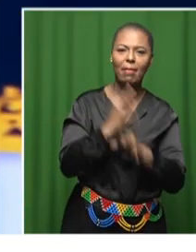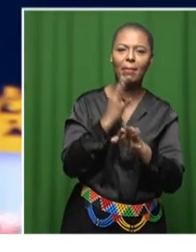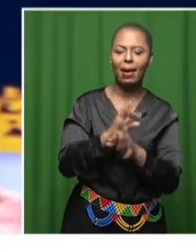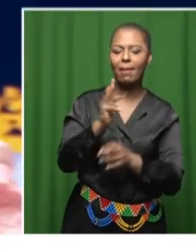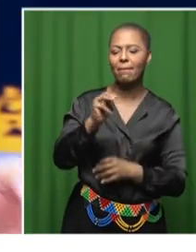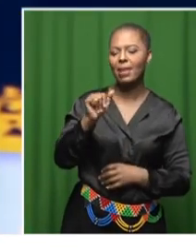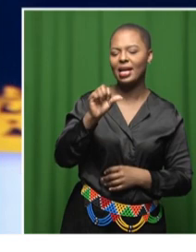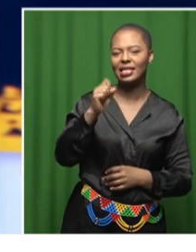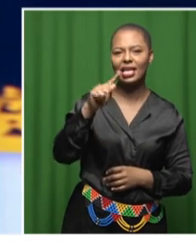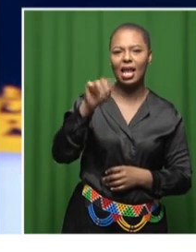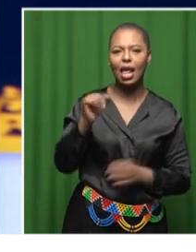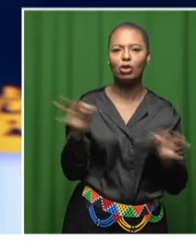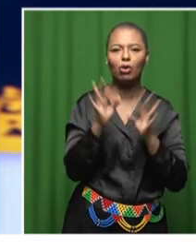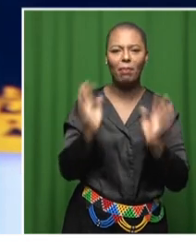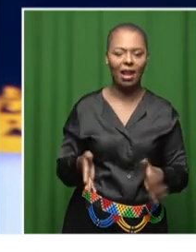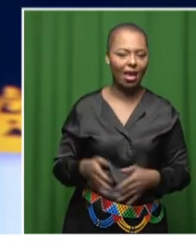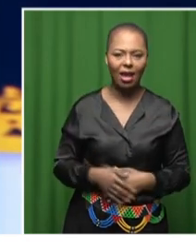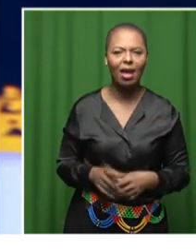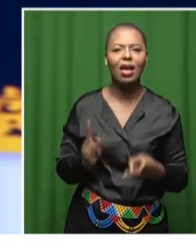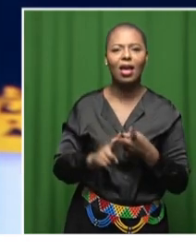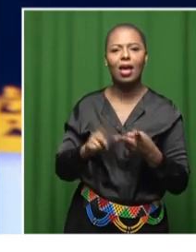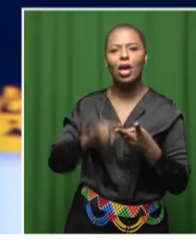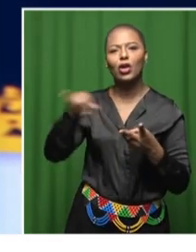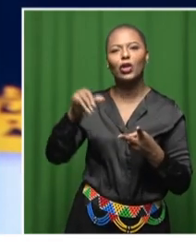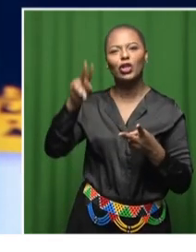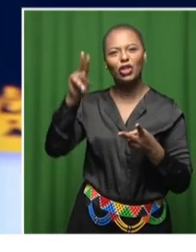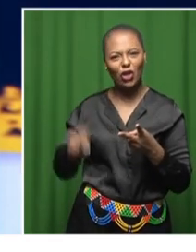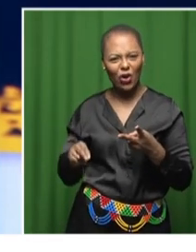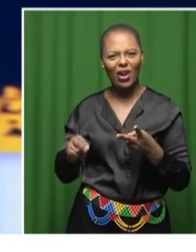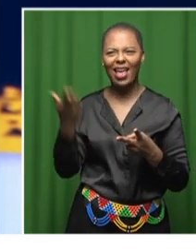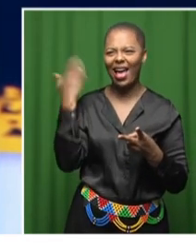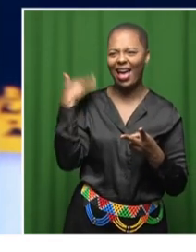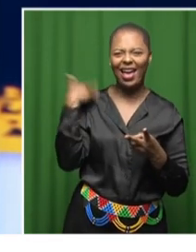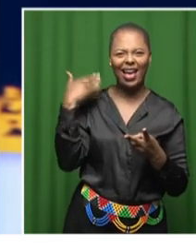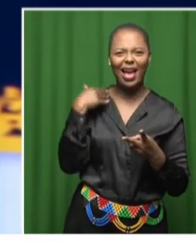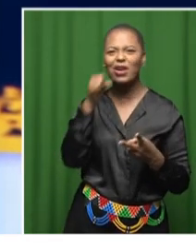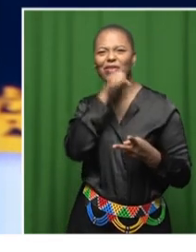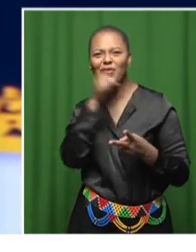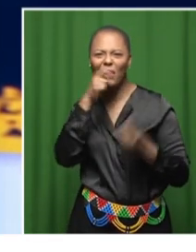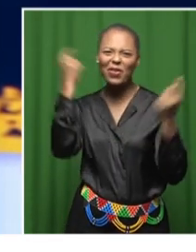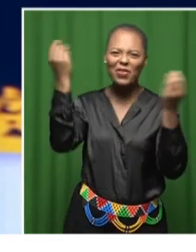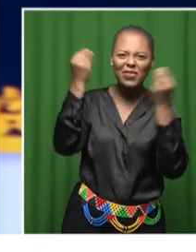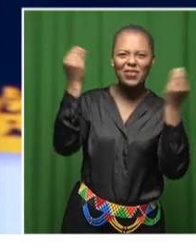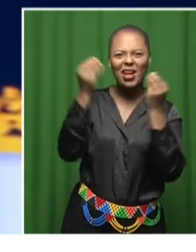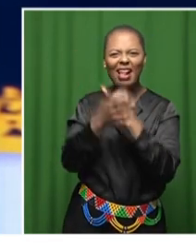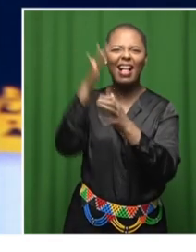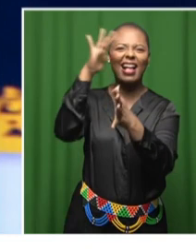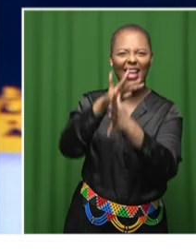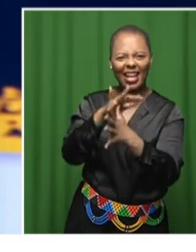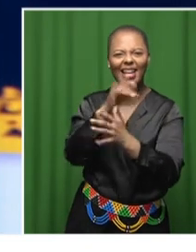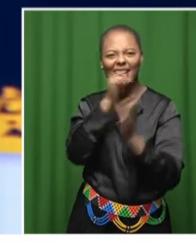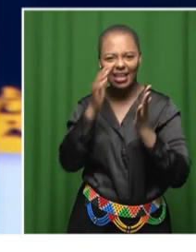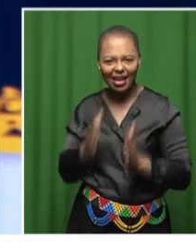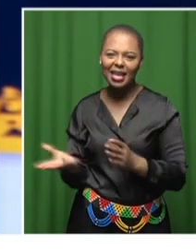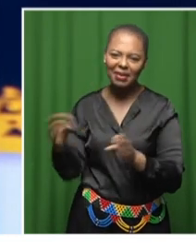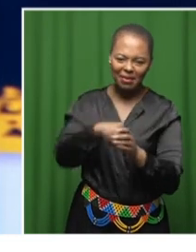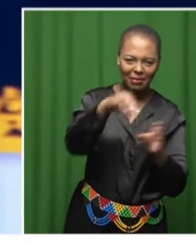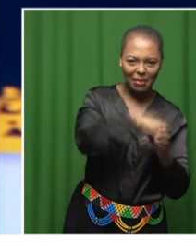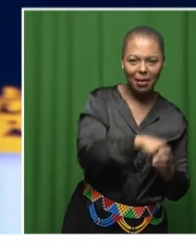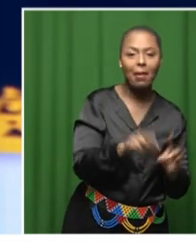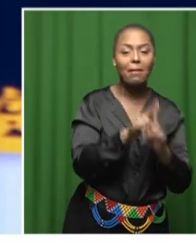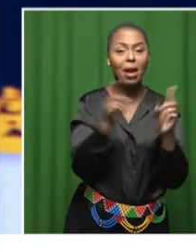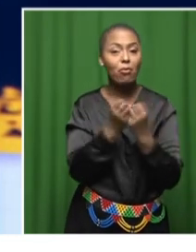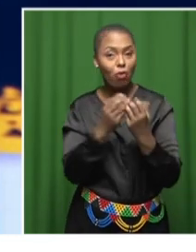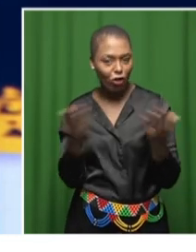we have Bra Jonas, we have other iconic South Africans on stage. We rearrange that, but most of the music is